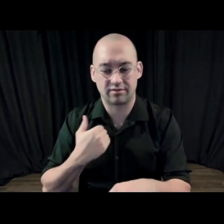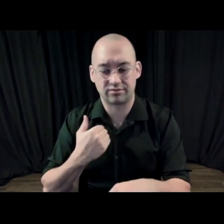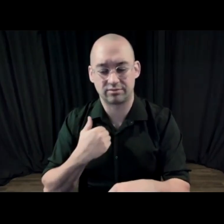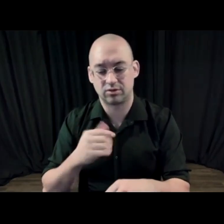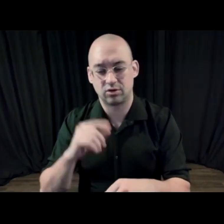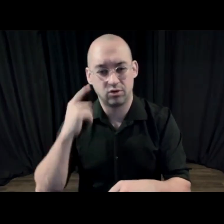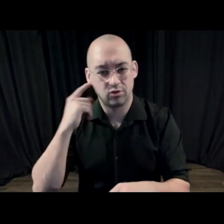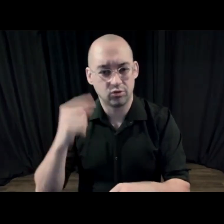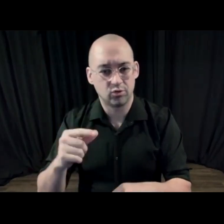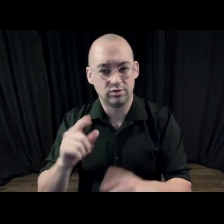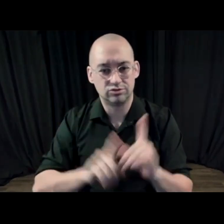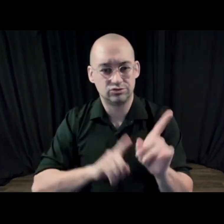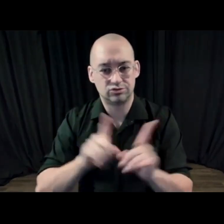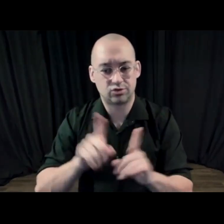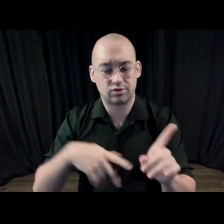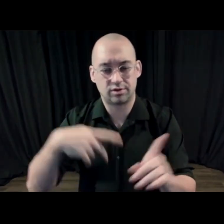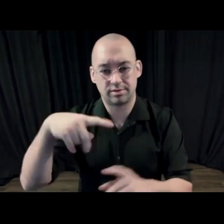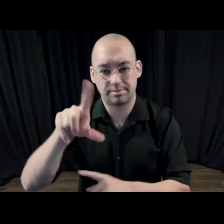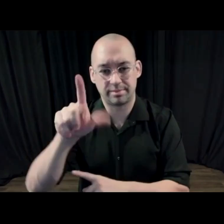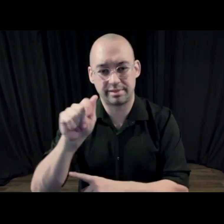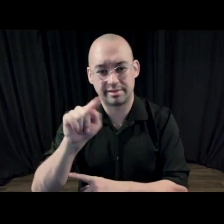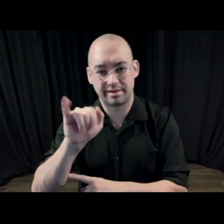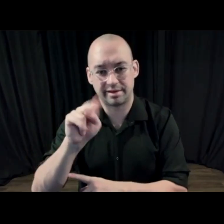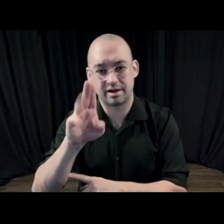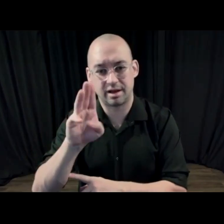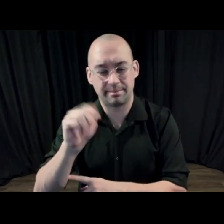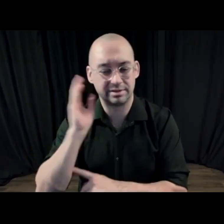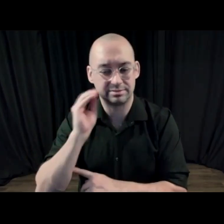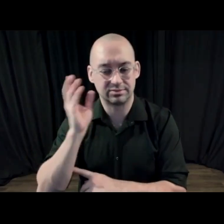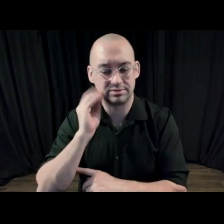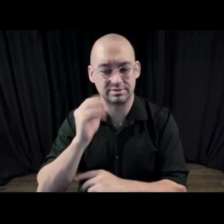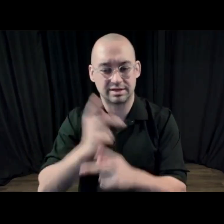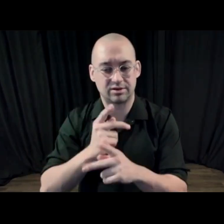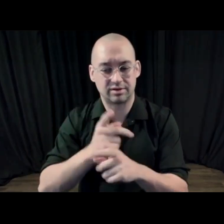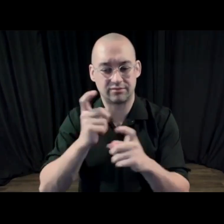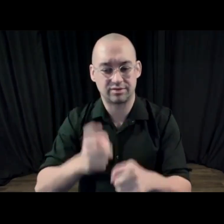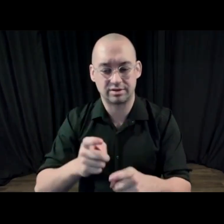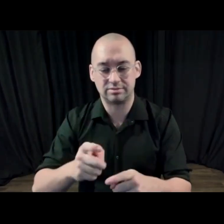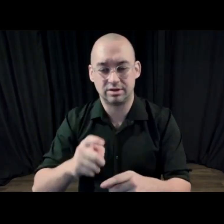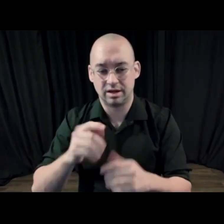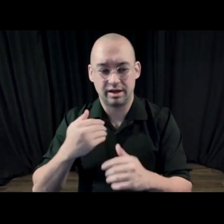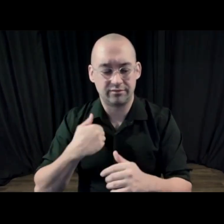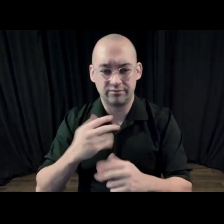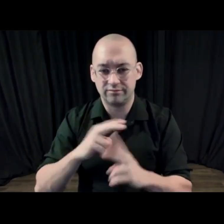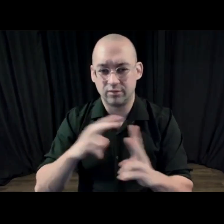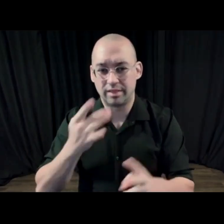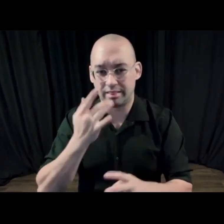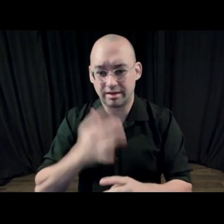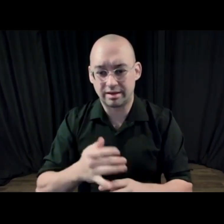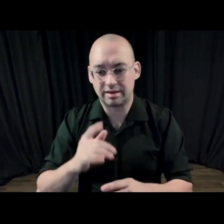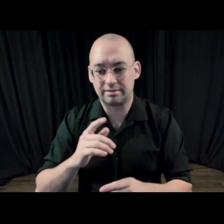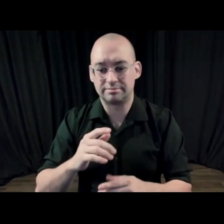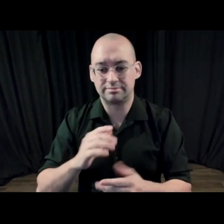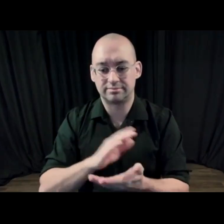platinum experience of caregiving. I could not be luckier. I could not have a kinder, sweeter, more